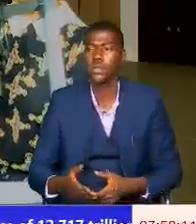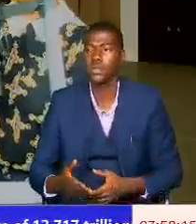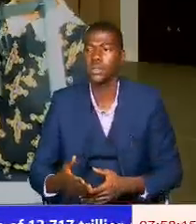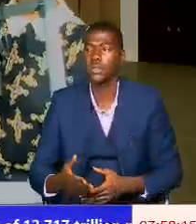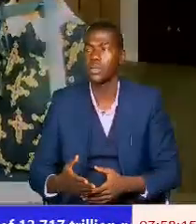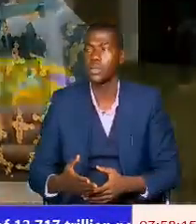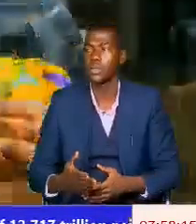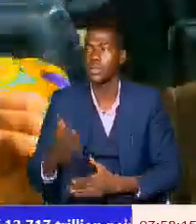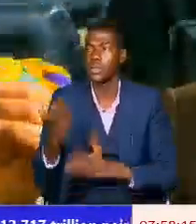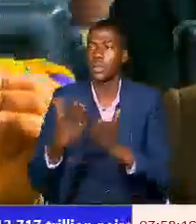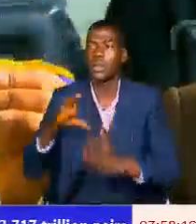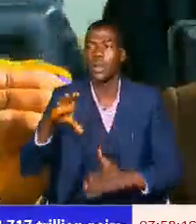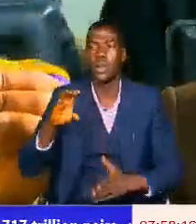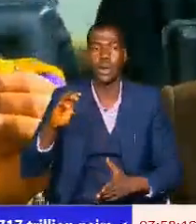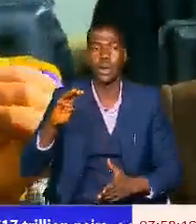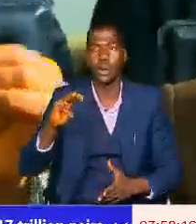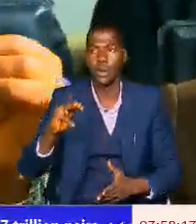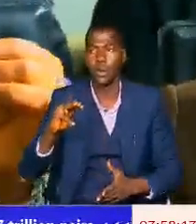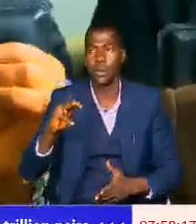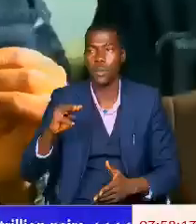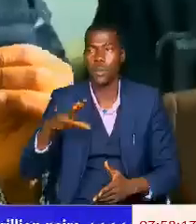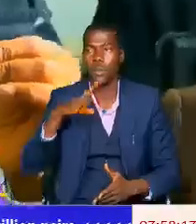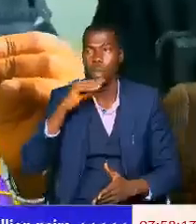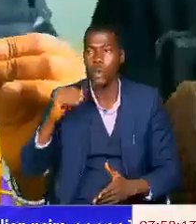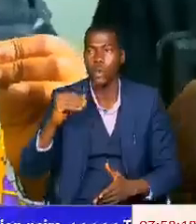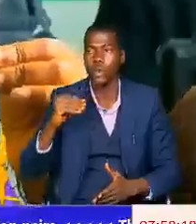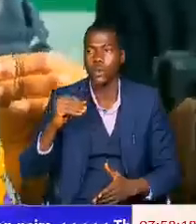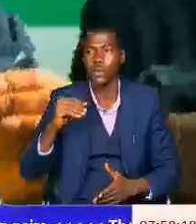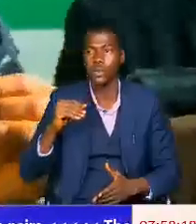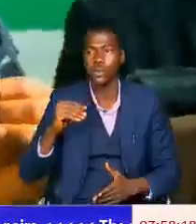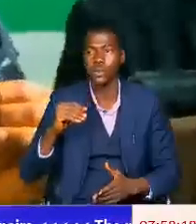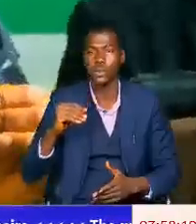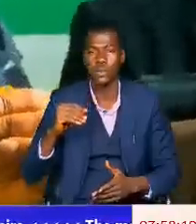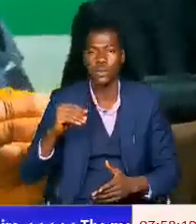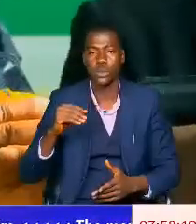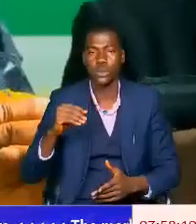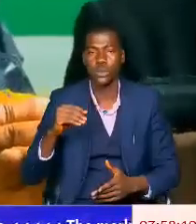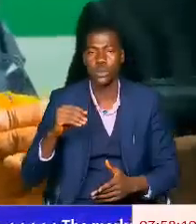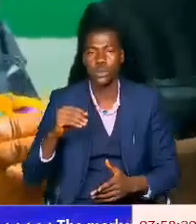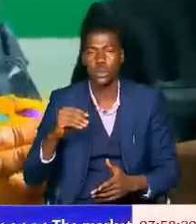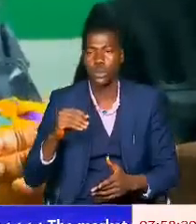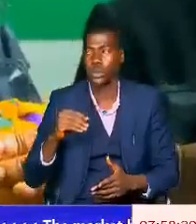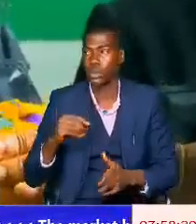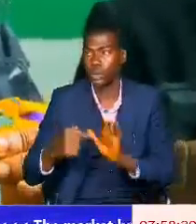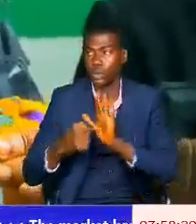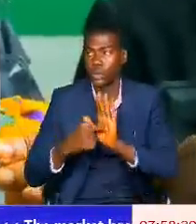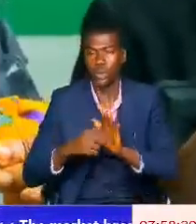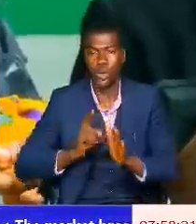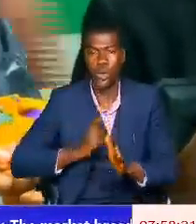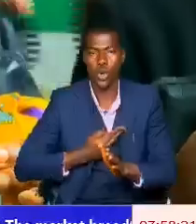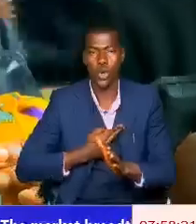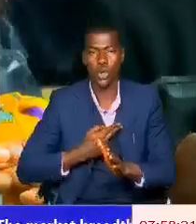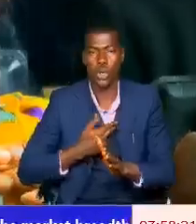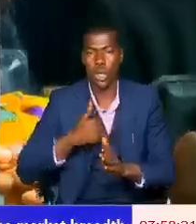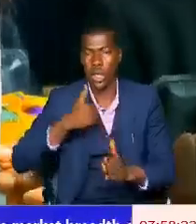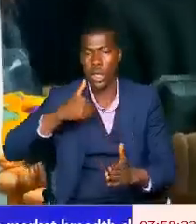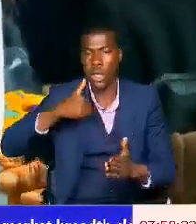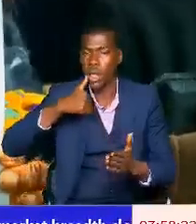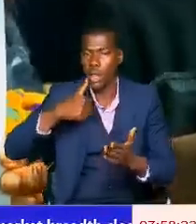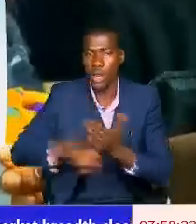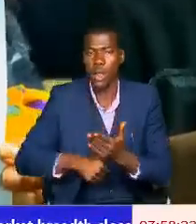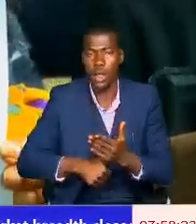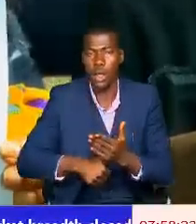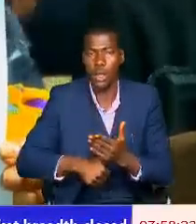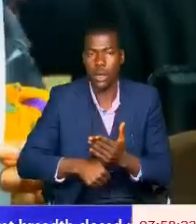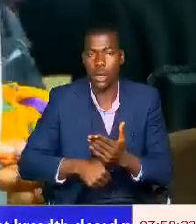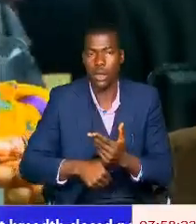we go confirm, say now true, now 20th. Within 2 weeks, yes. And now these 2 weeks. Then also, we know say this